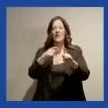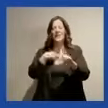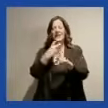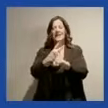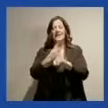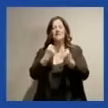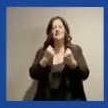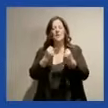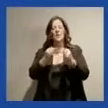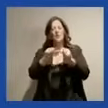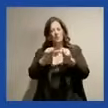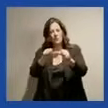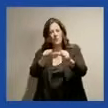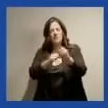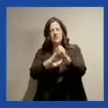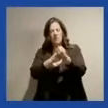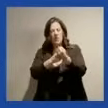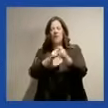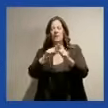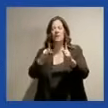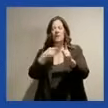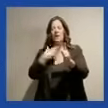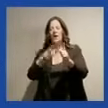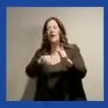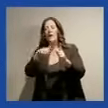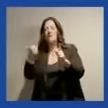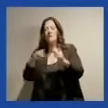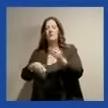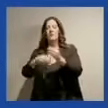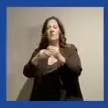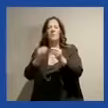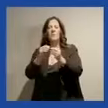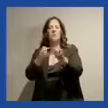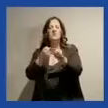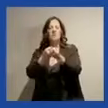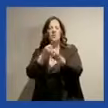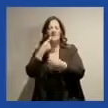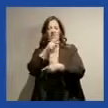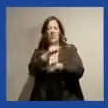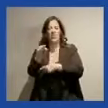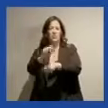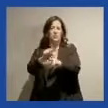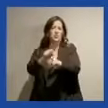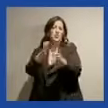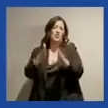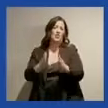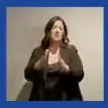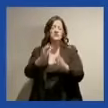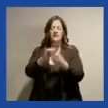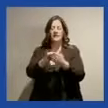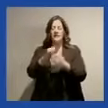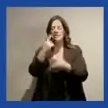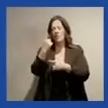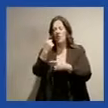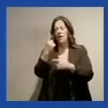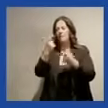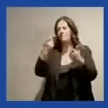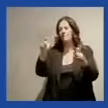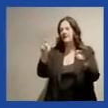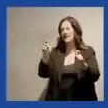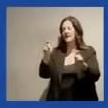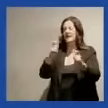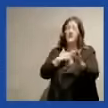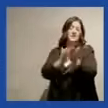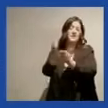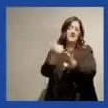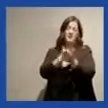still want to provide more line support for our line workers. So that was just, I'm being transparent